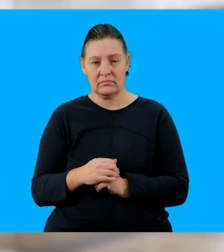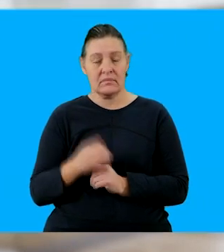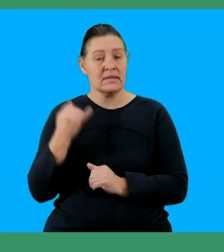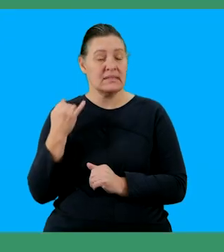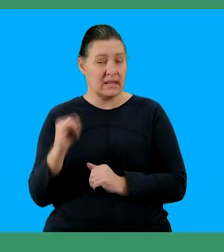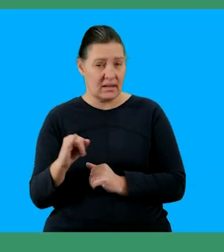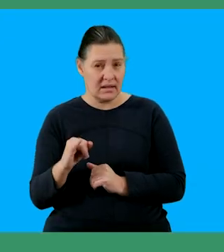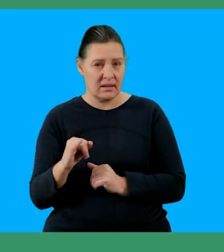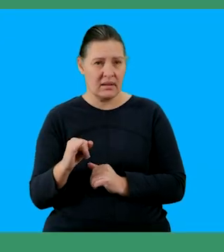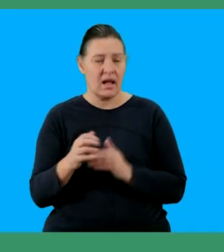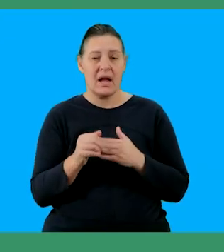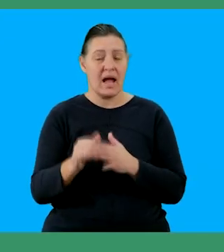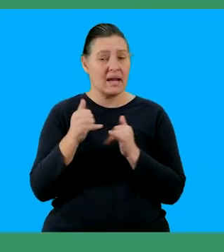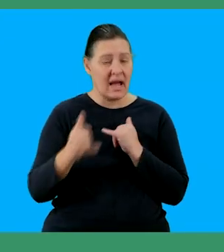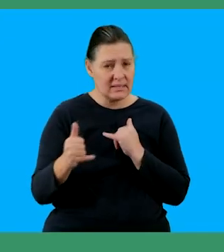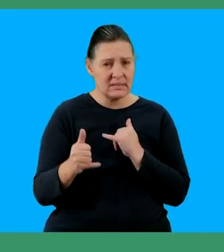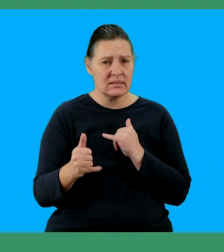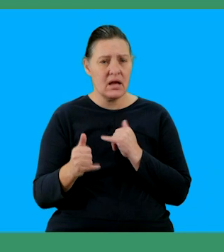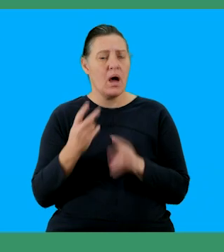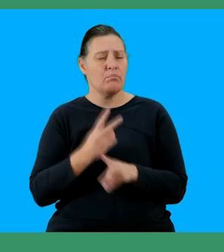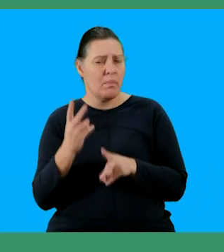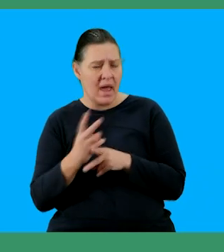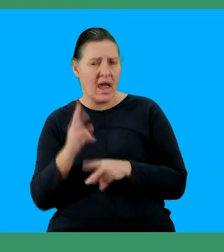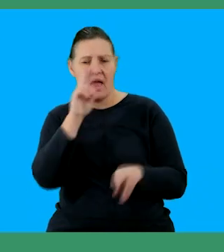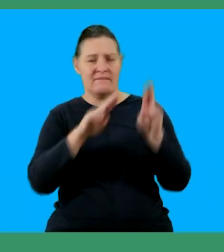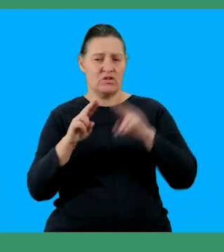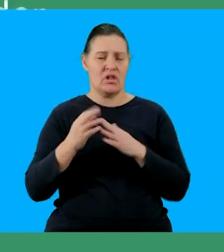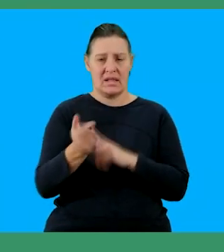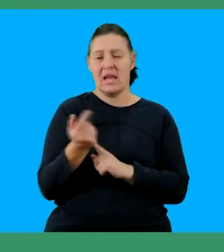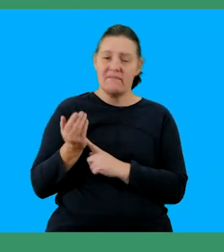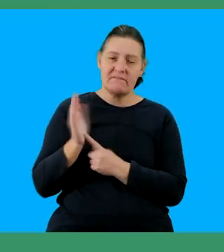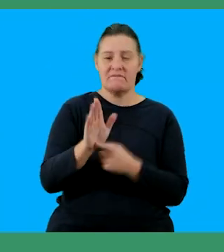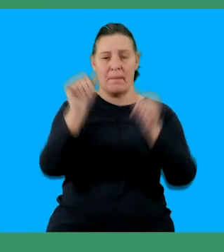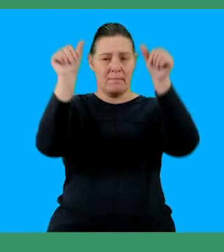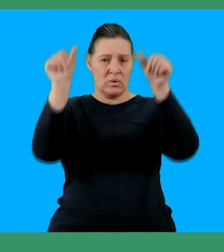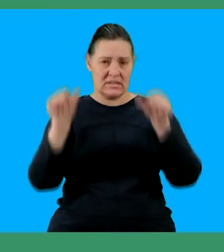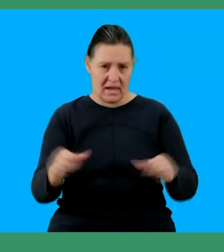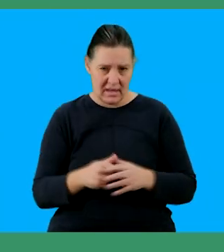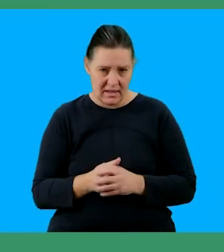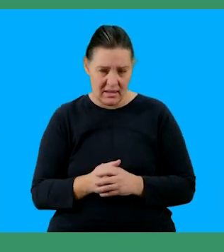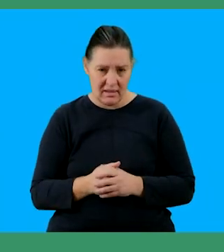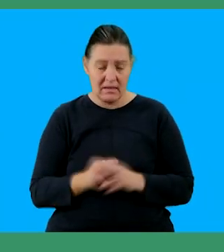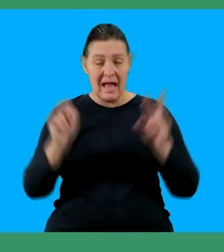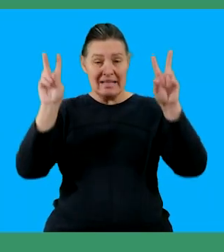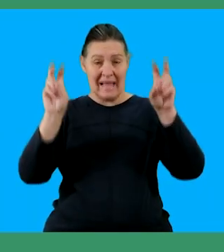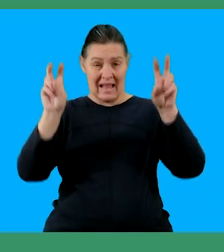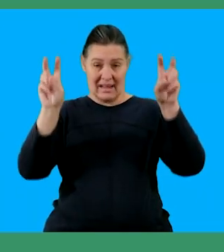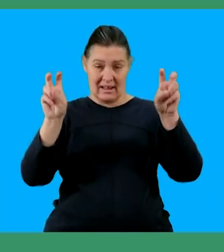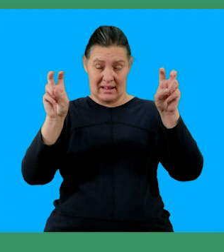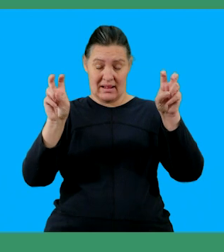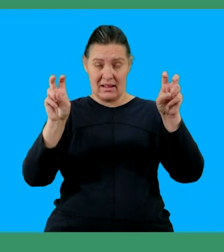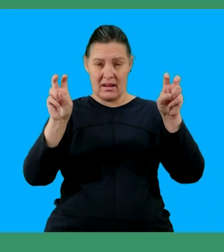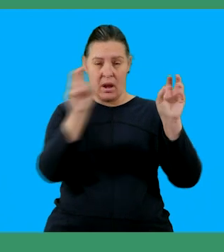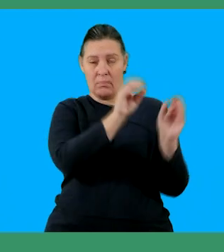Still on guidelines to prepare visual aids, we have posters. Use the title on the poster